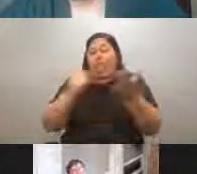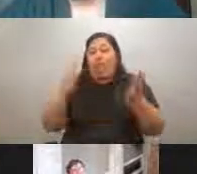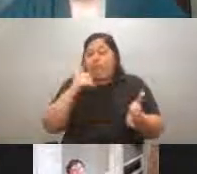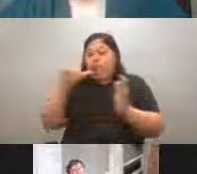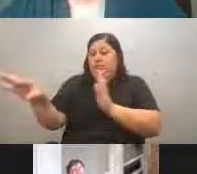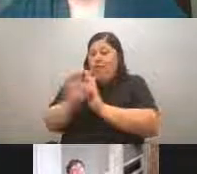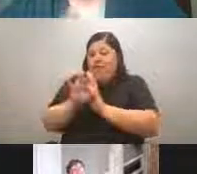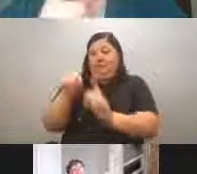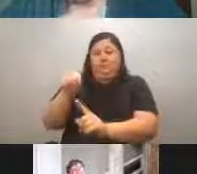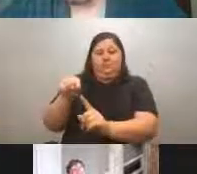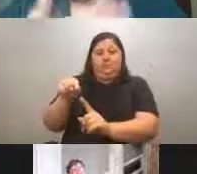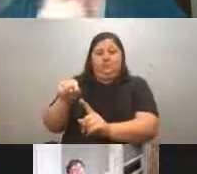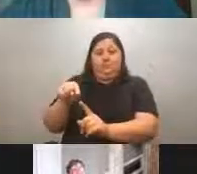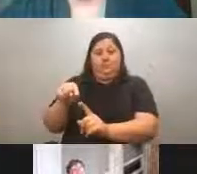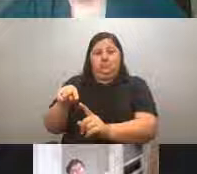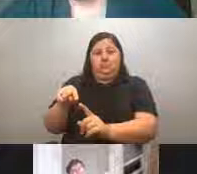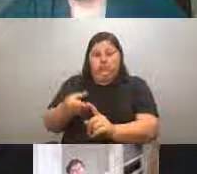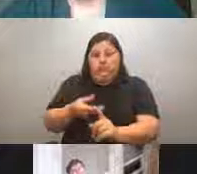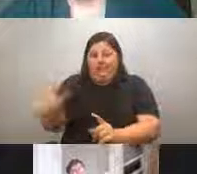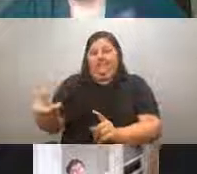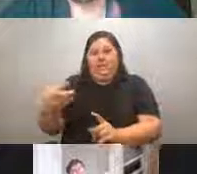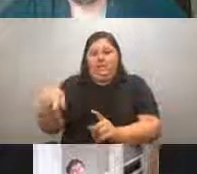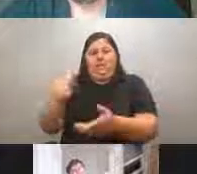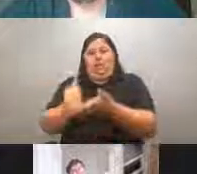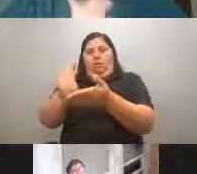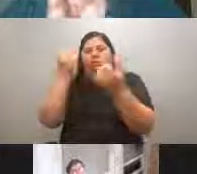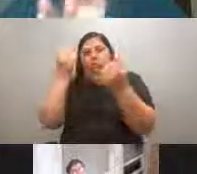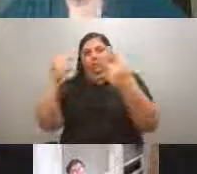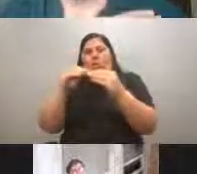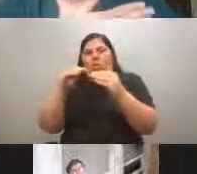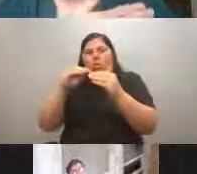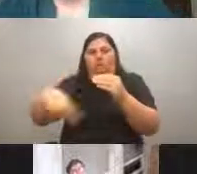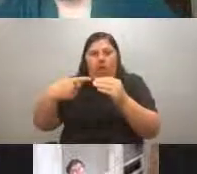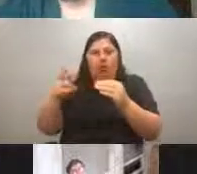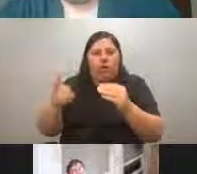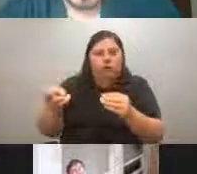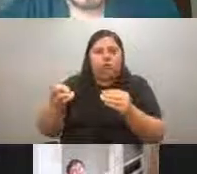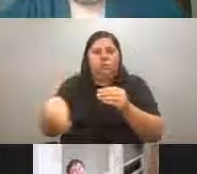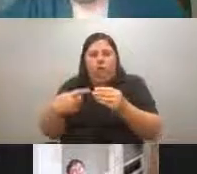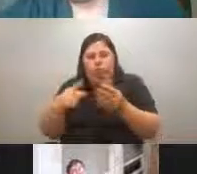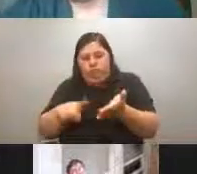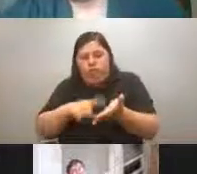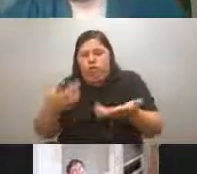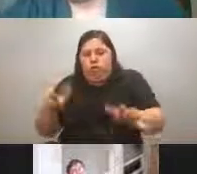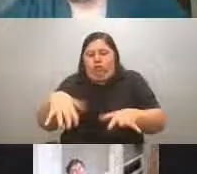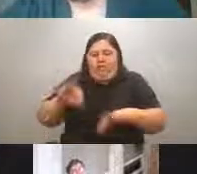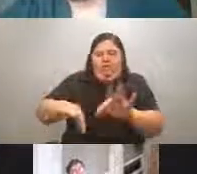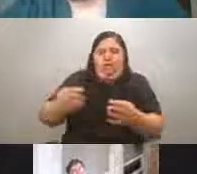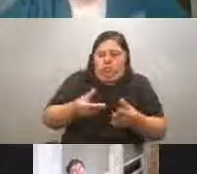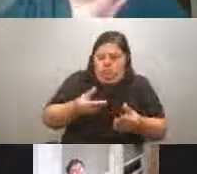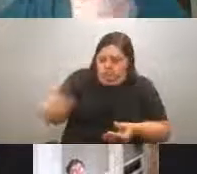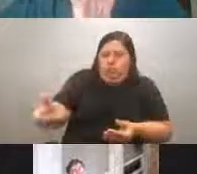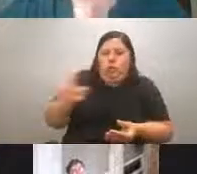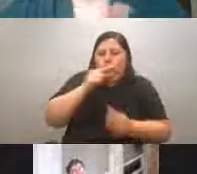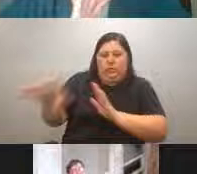selected as a way to just understand more about this history, and the research has already been taken.